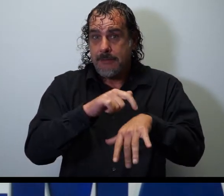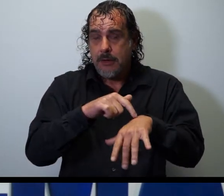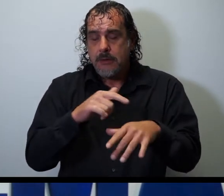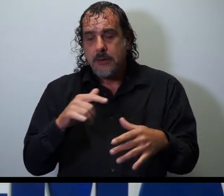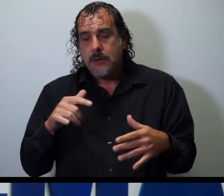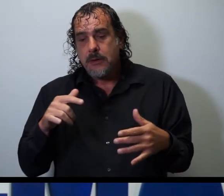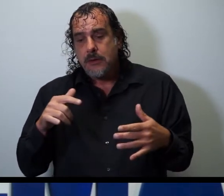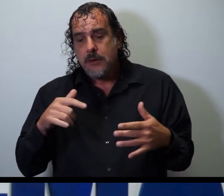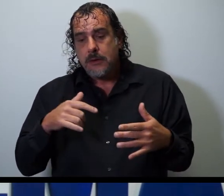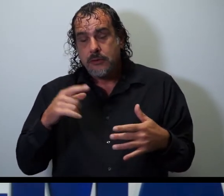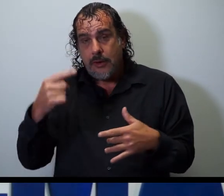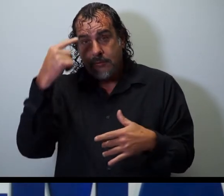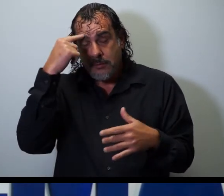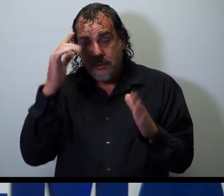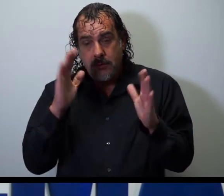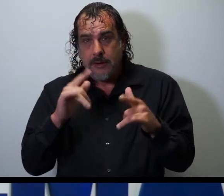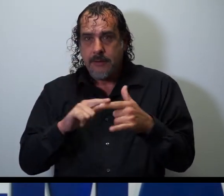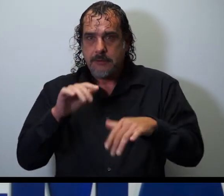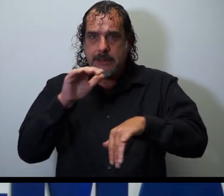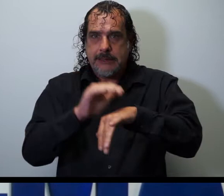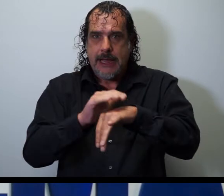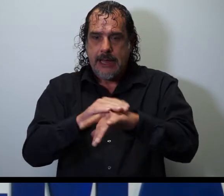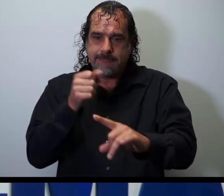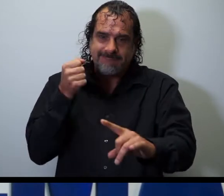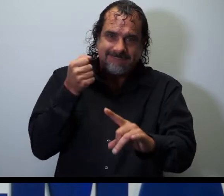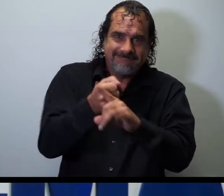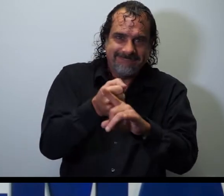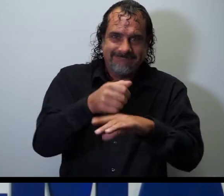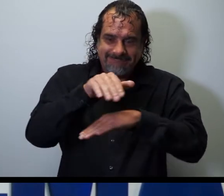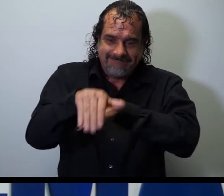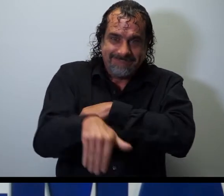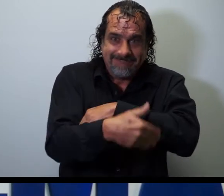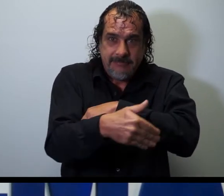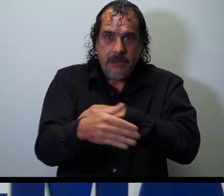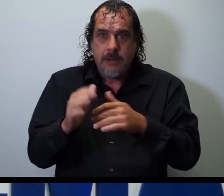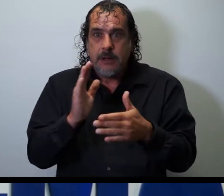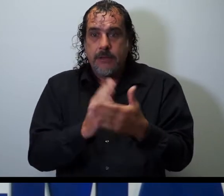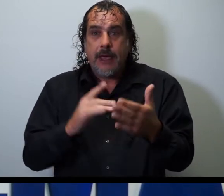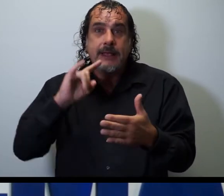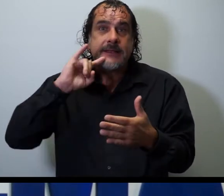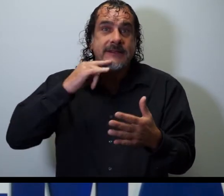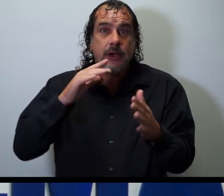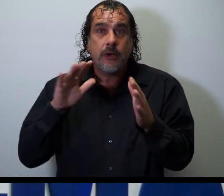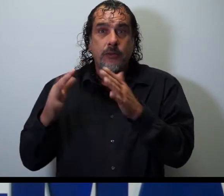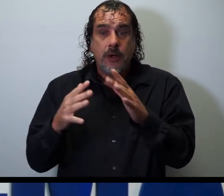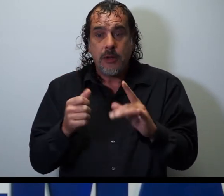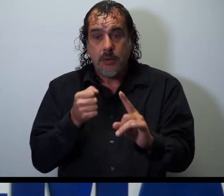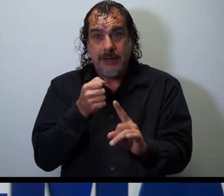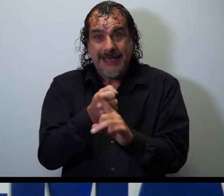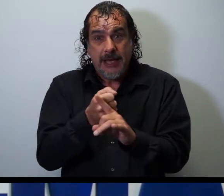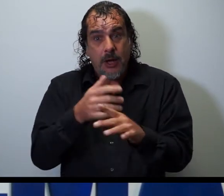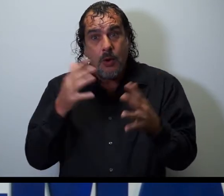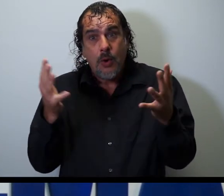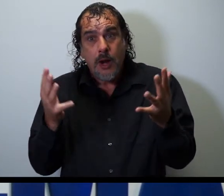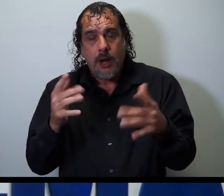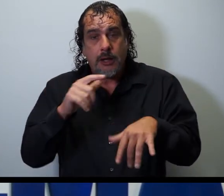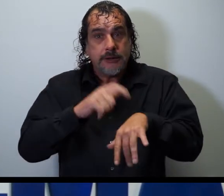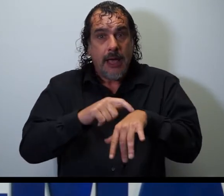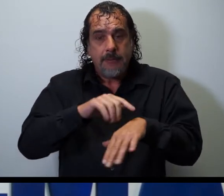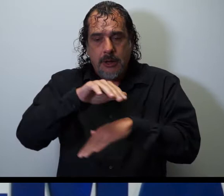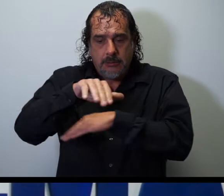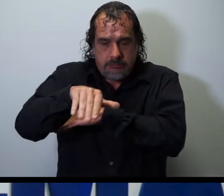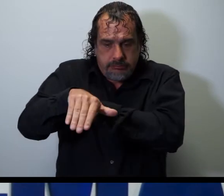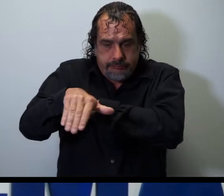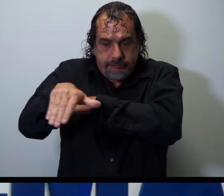there. So thing to keep in mind, this is going to be a nightfall system, so some of this severe weather to start getting into Mississippi is going to happen